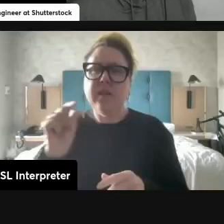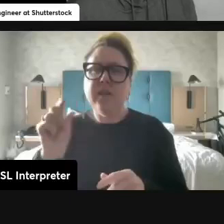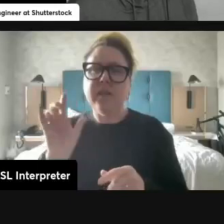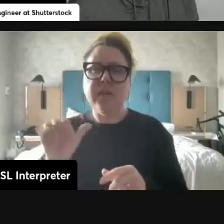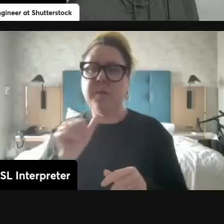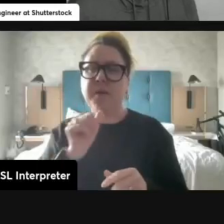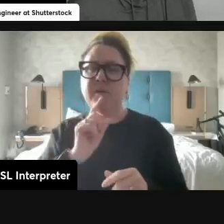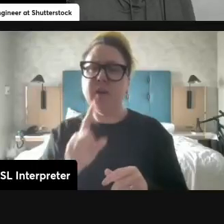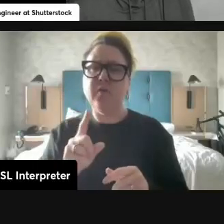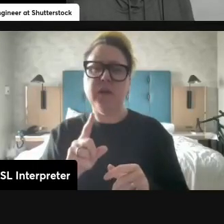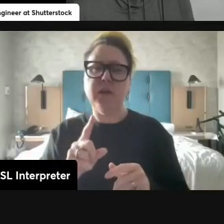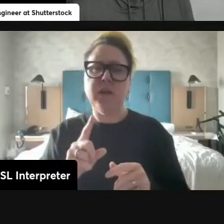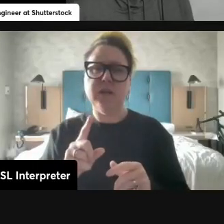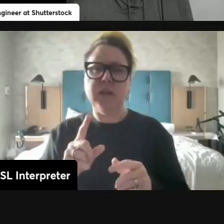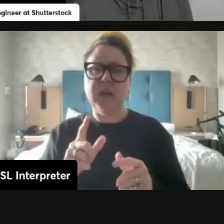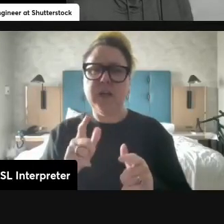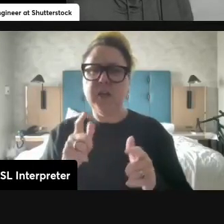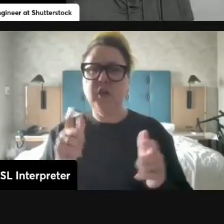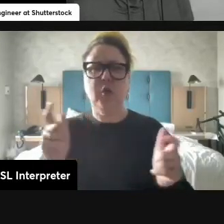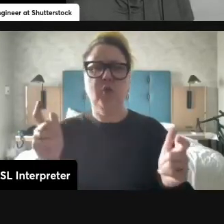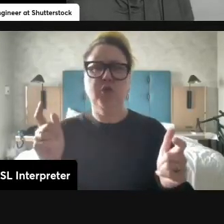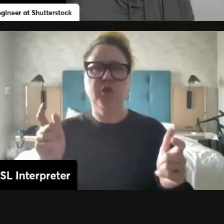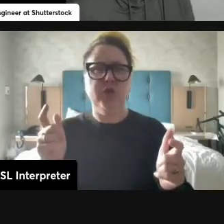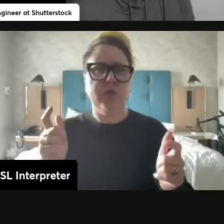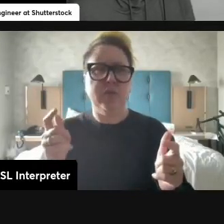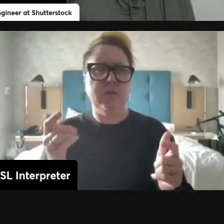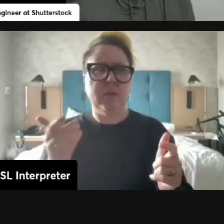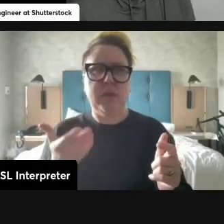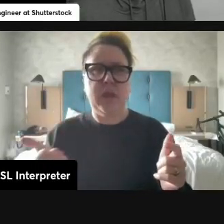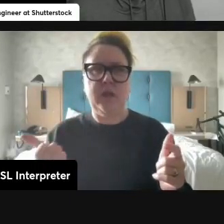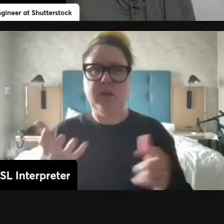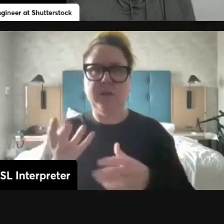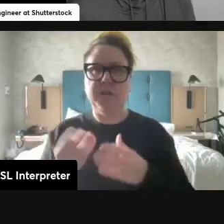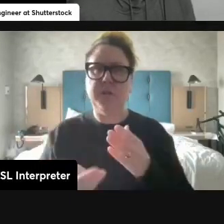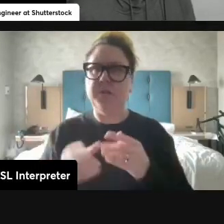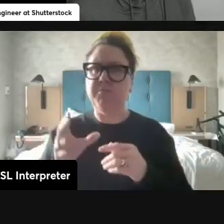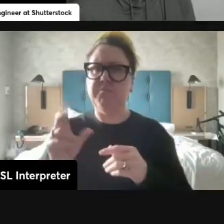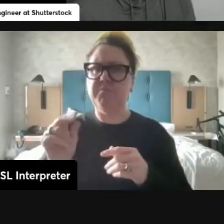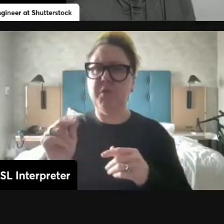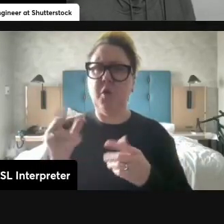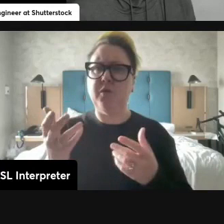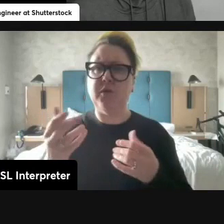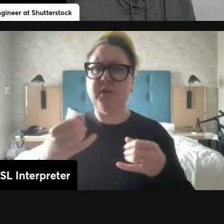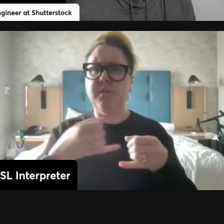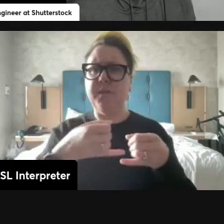really gets I would say a line in the sand.